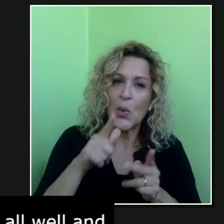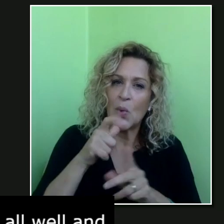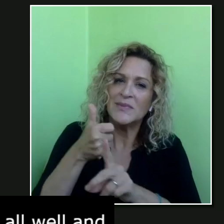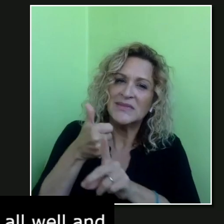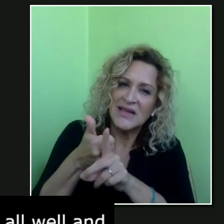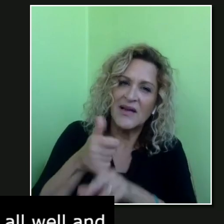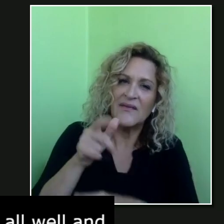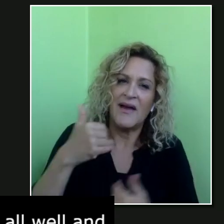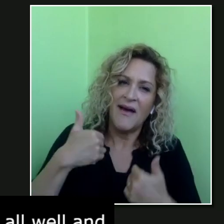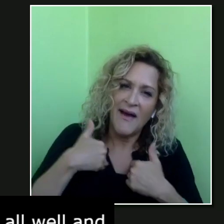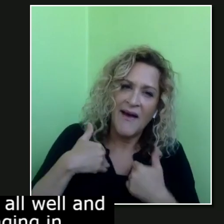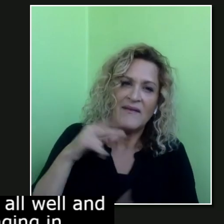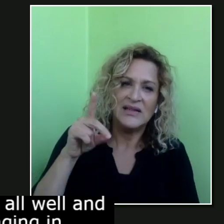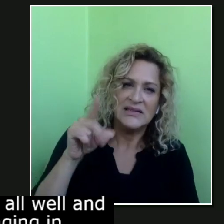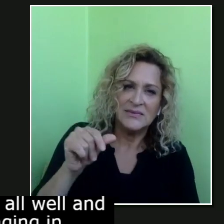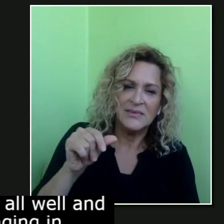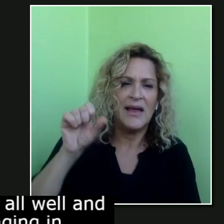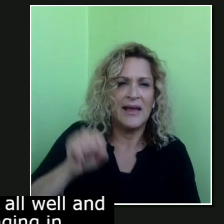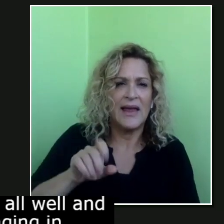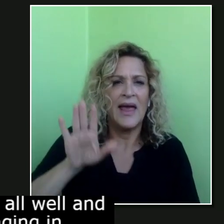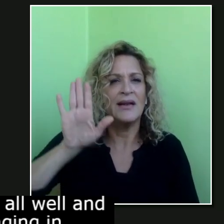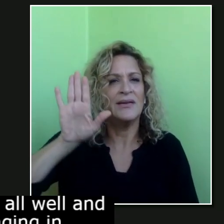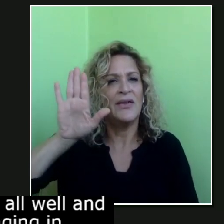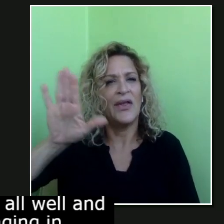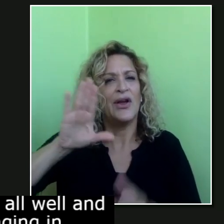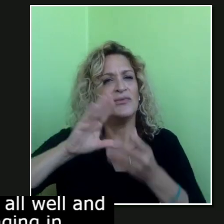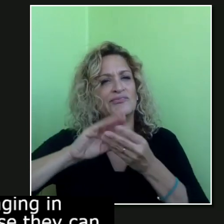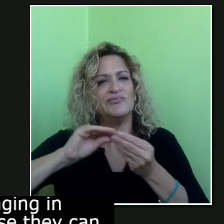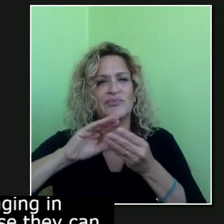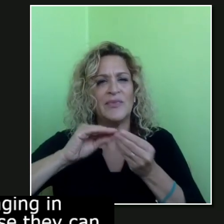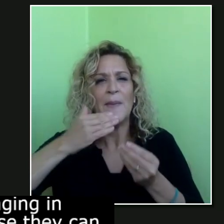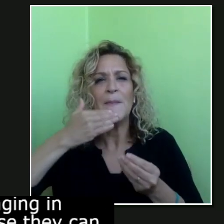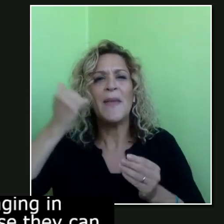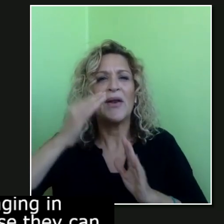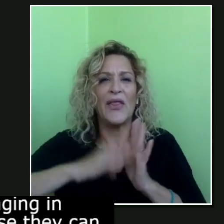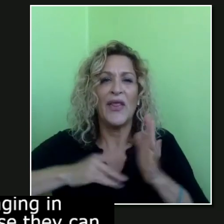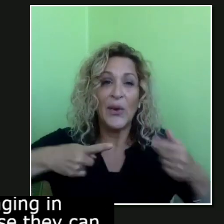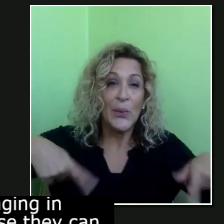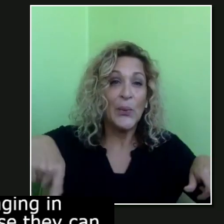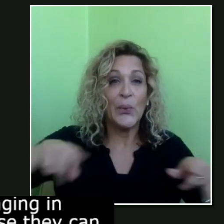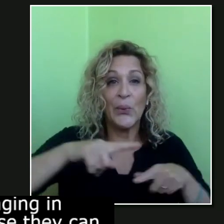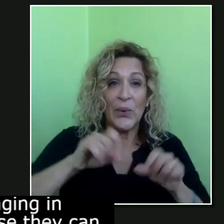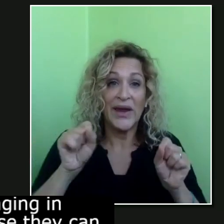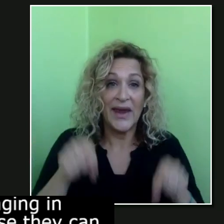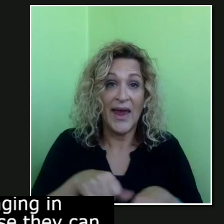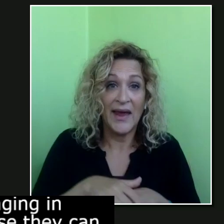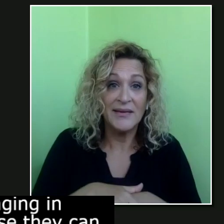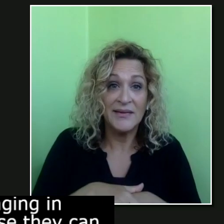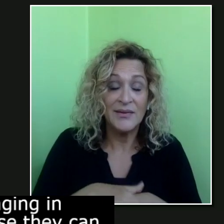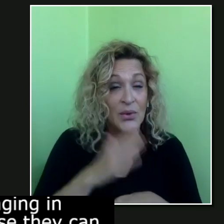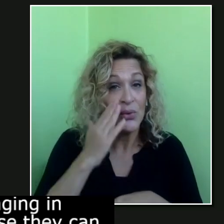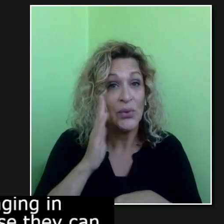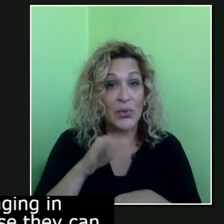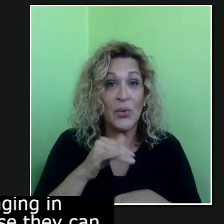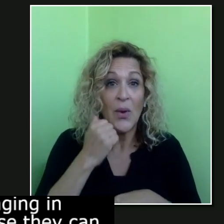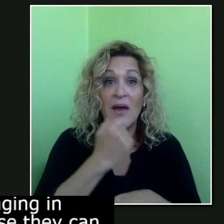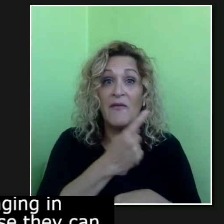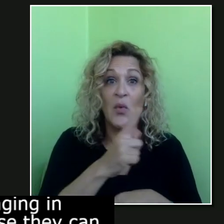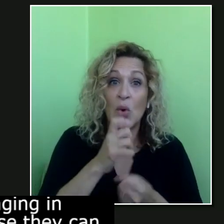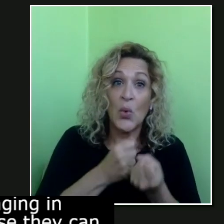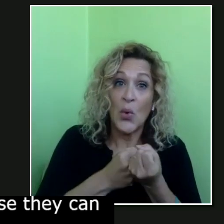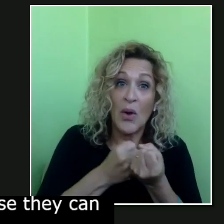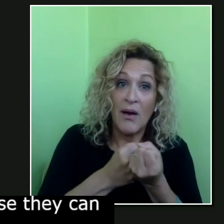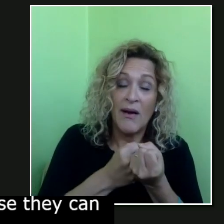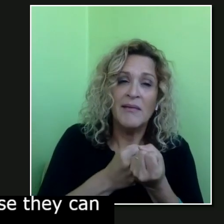because they can speak for themselves better than we can. Obviously, every ally helps and every angle